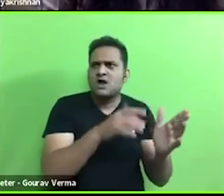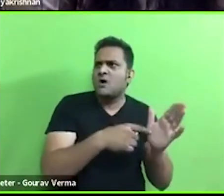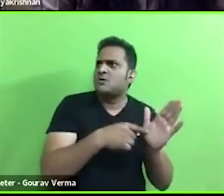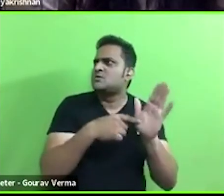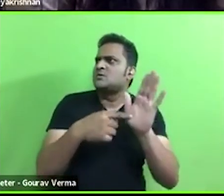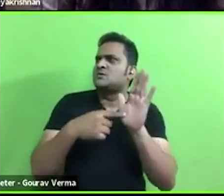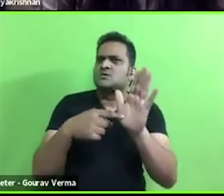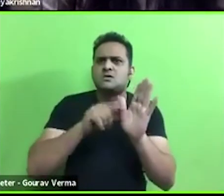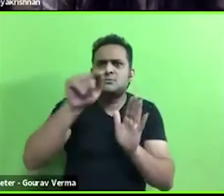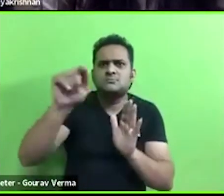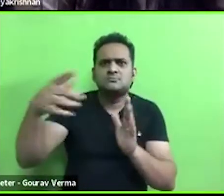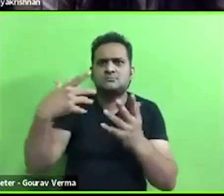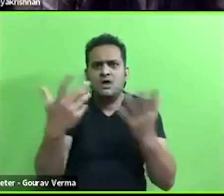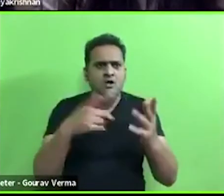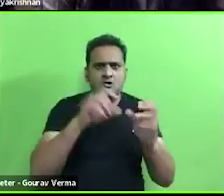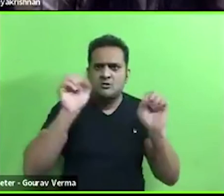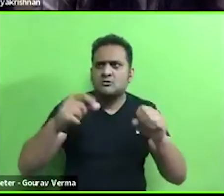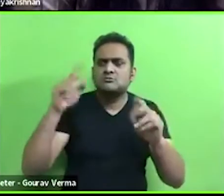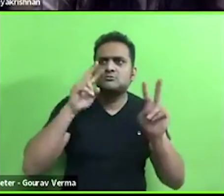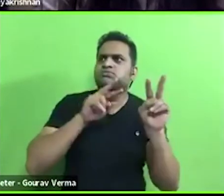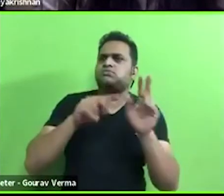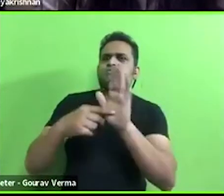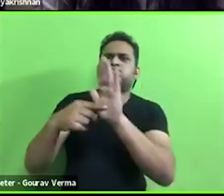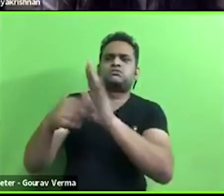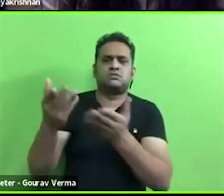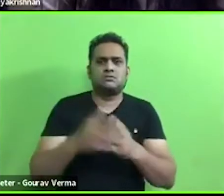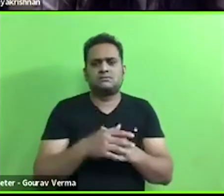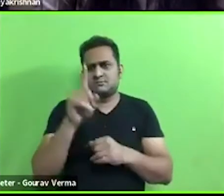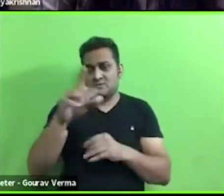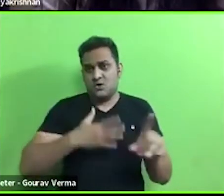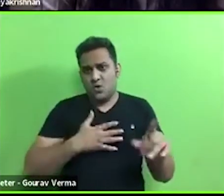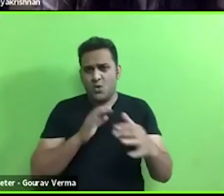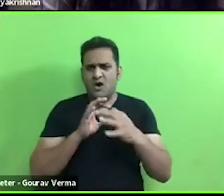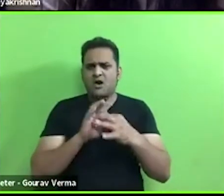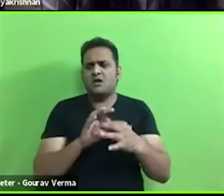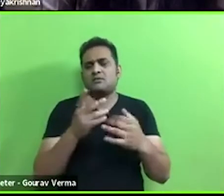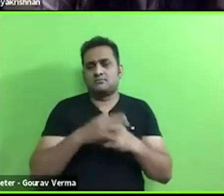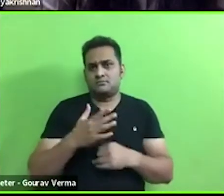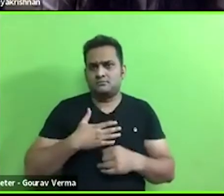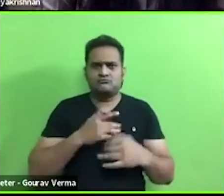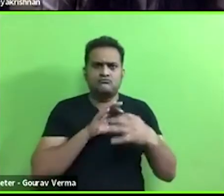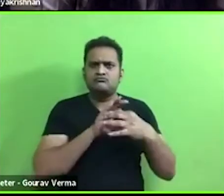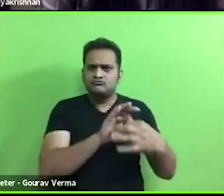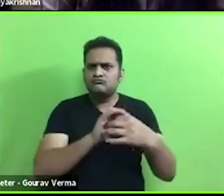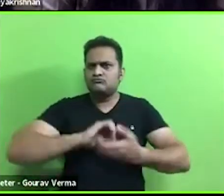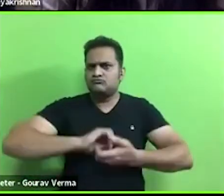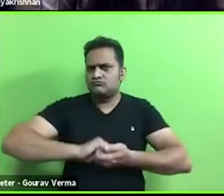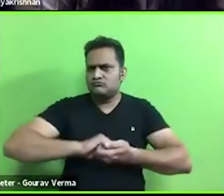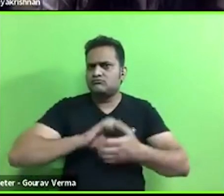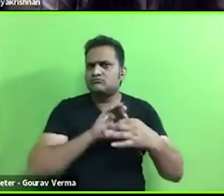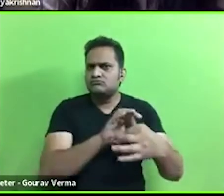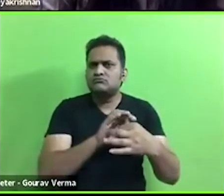find locations where they can be heard. Now, let me just problematize my own relationship here. So I do collaborations, but they